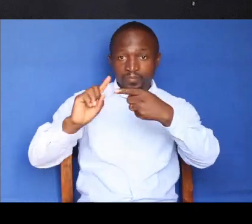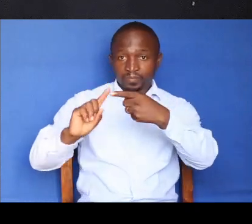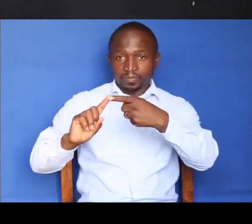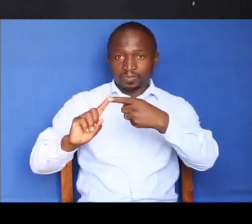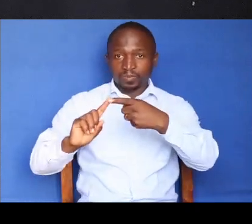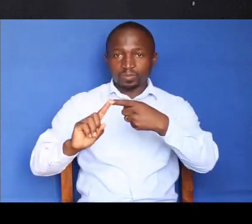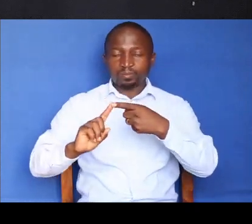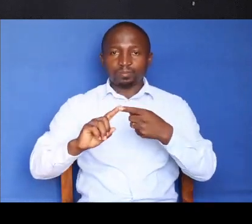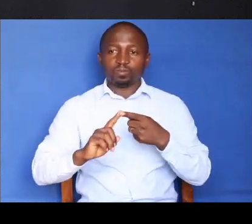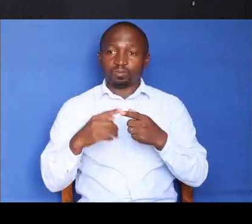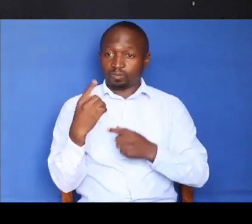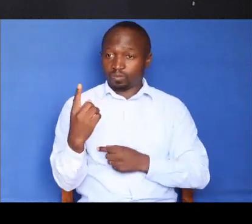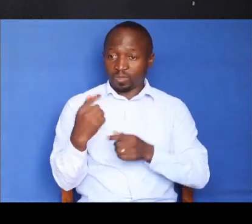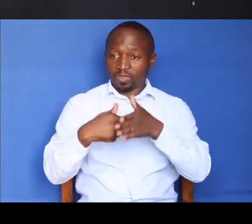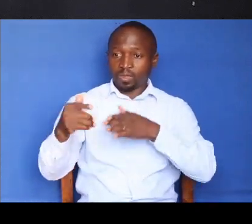dynamic